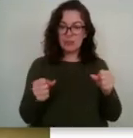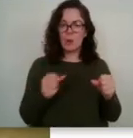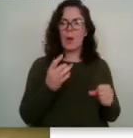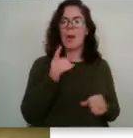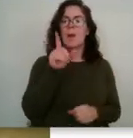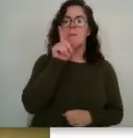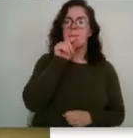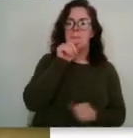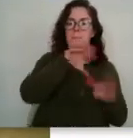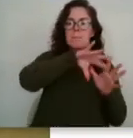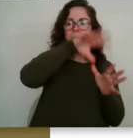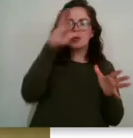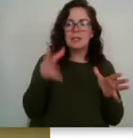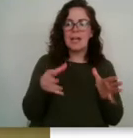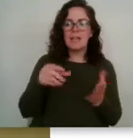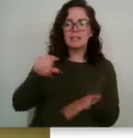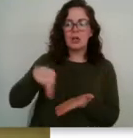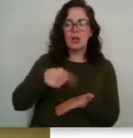a golf tee,